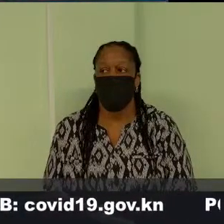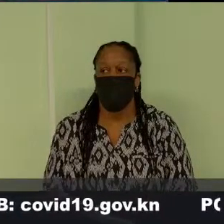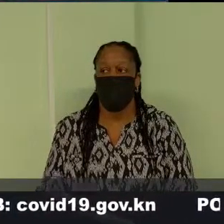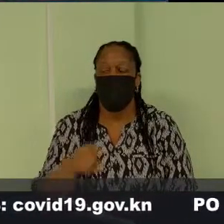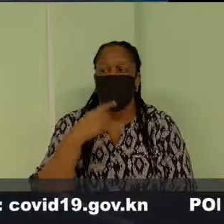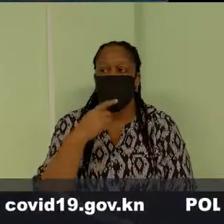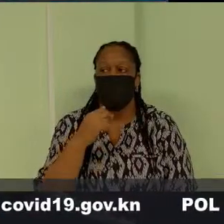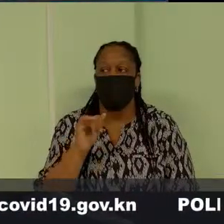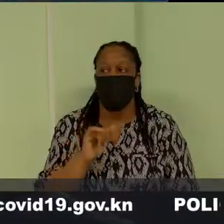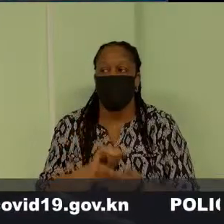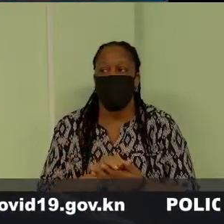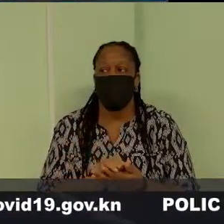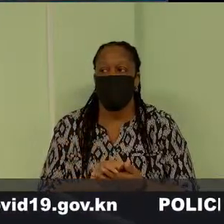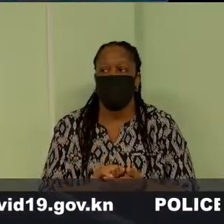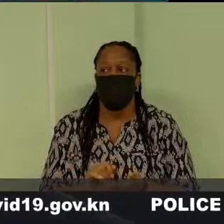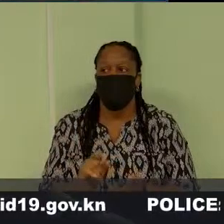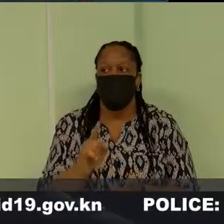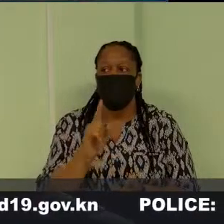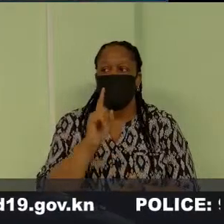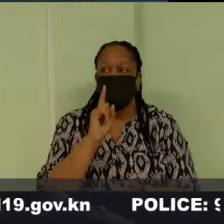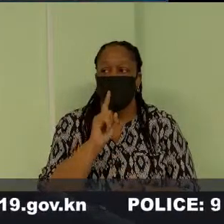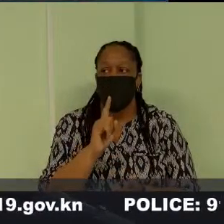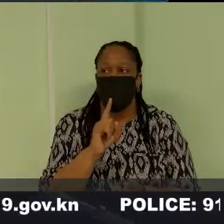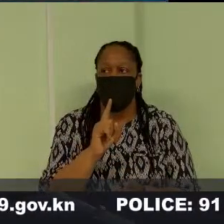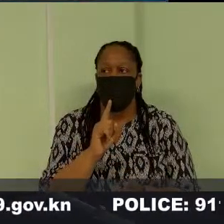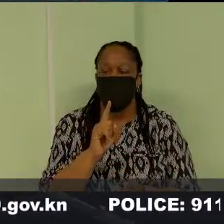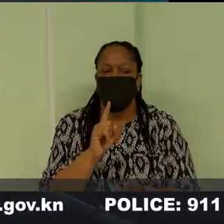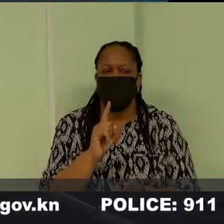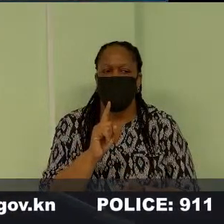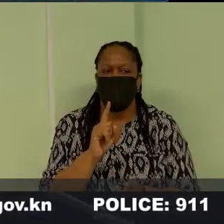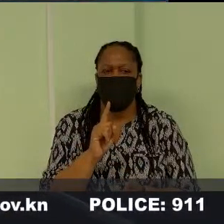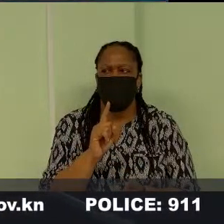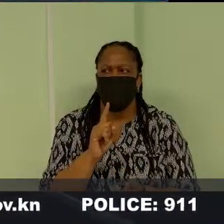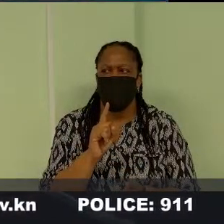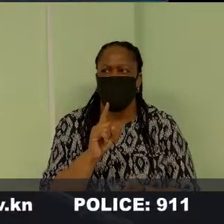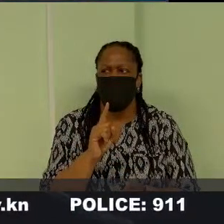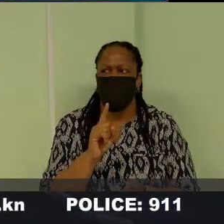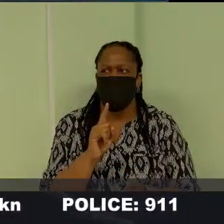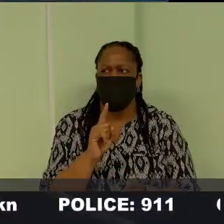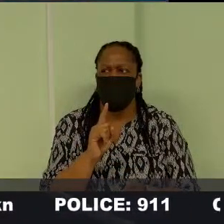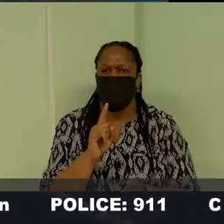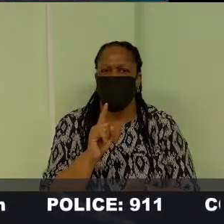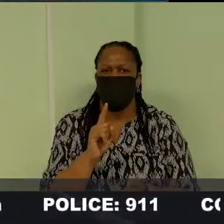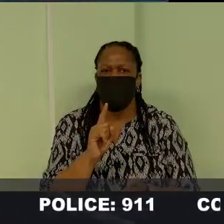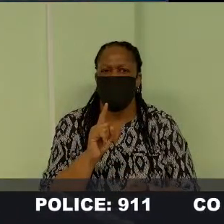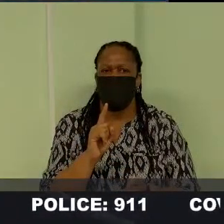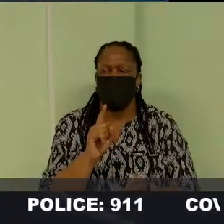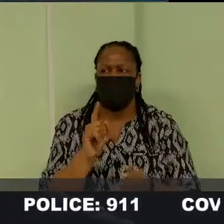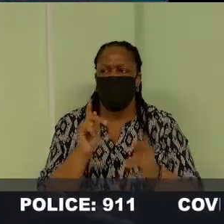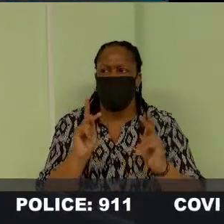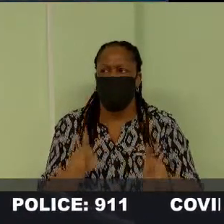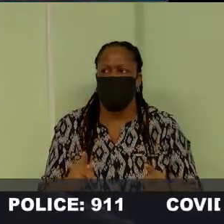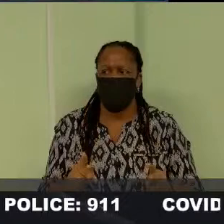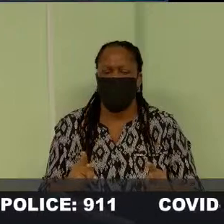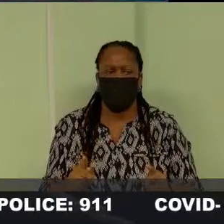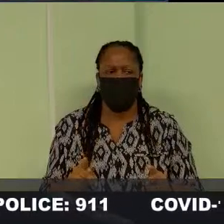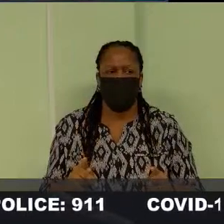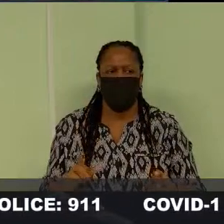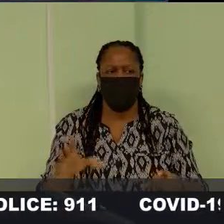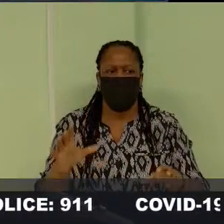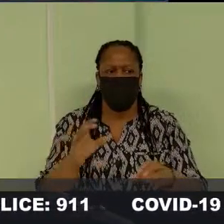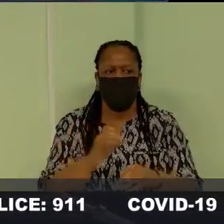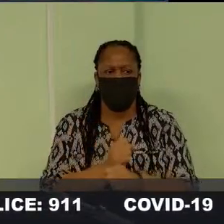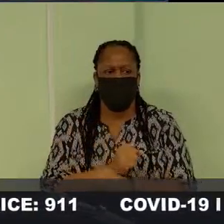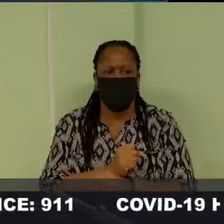patient who had her brain lining punctured from a swab during a COVID test, leading